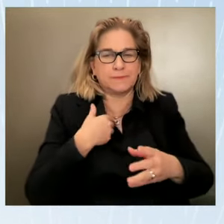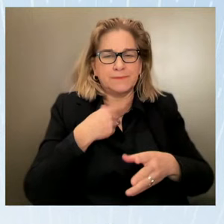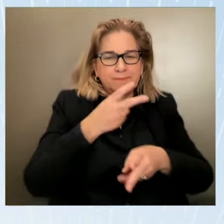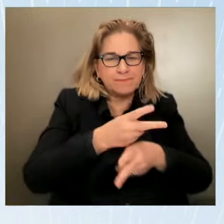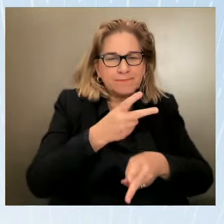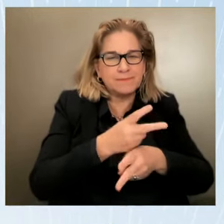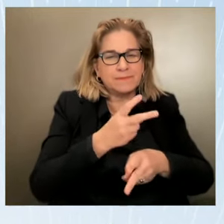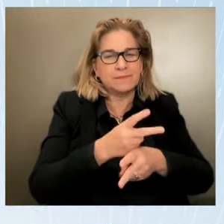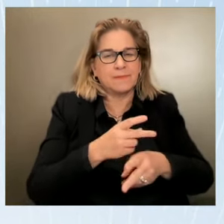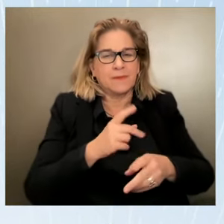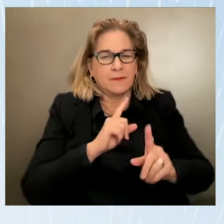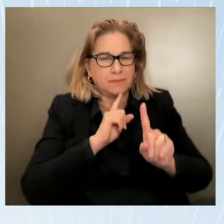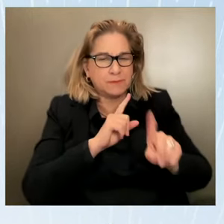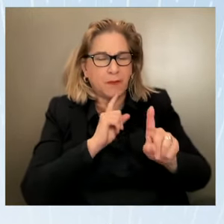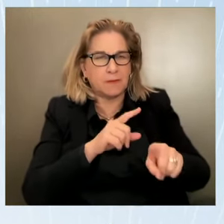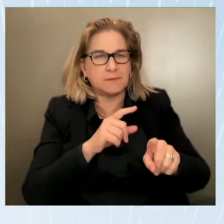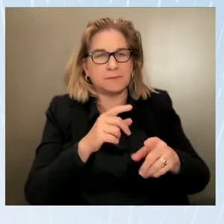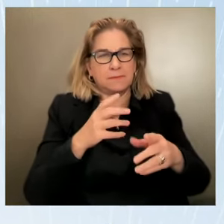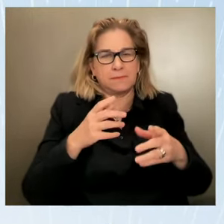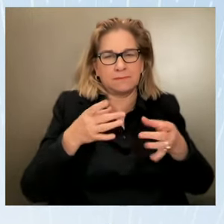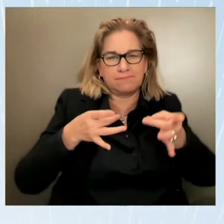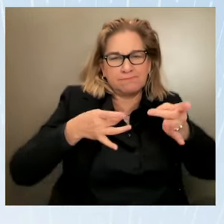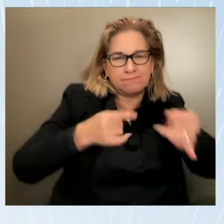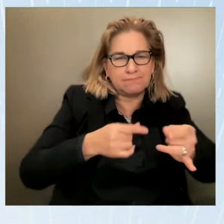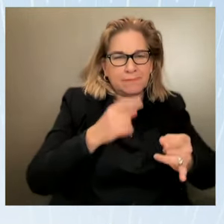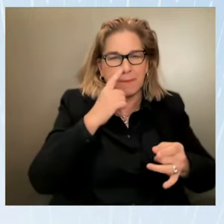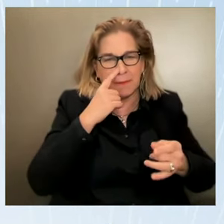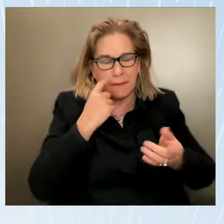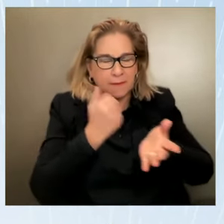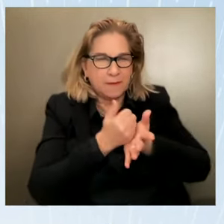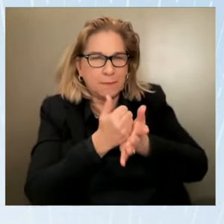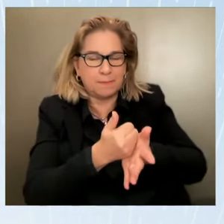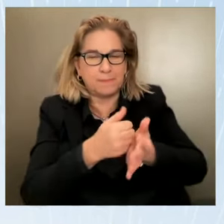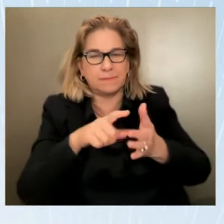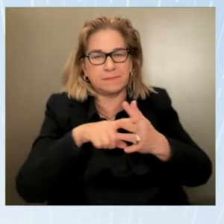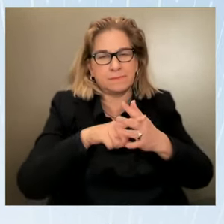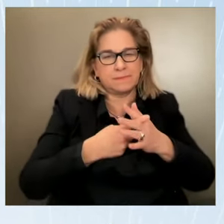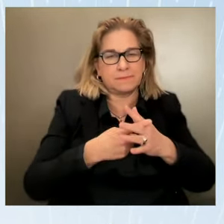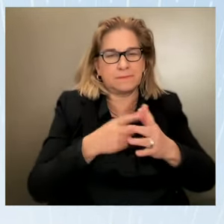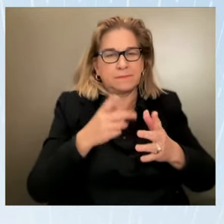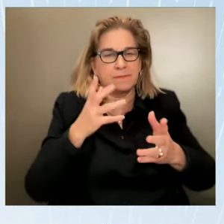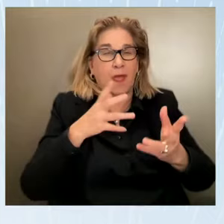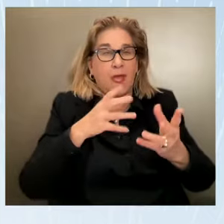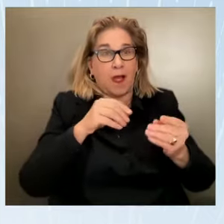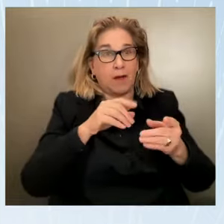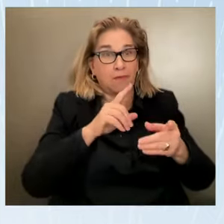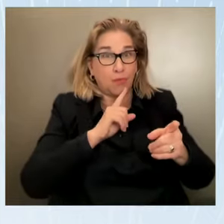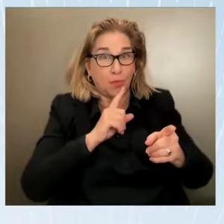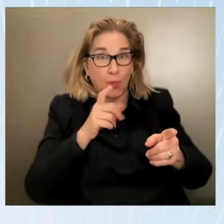to initiate and further criminal investigations against those engaged in trafficking in persons.